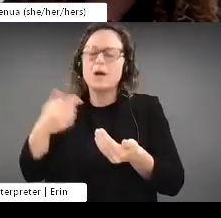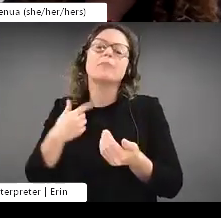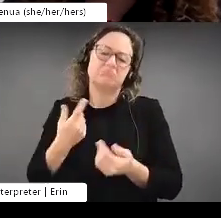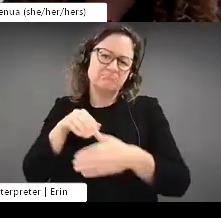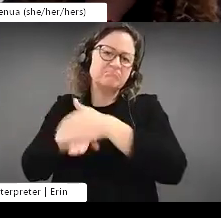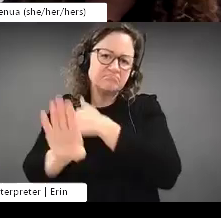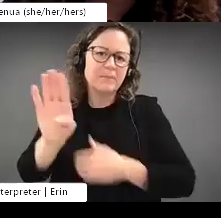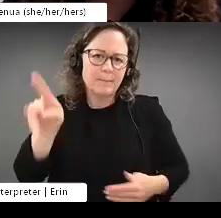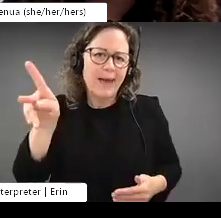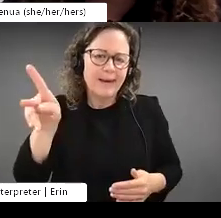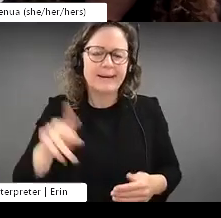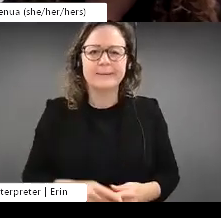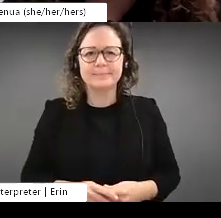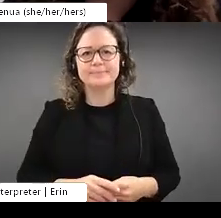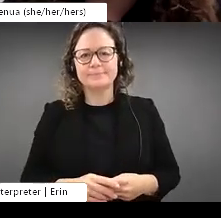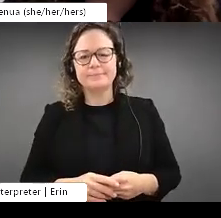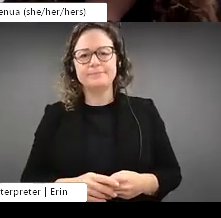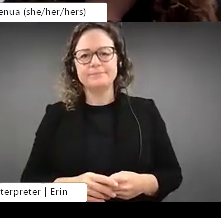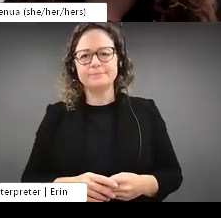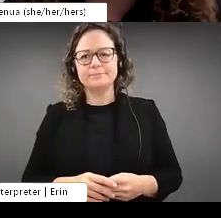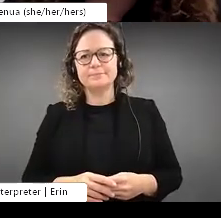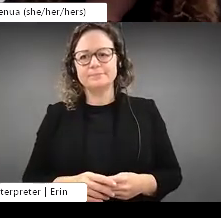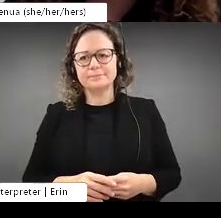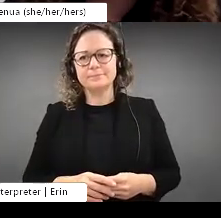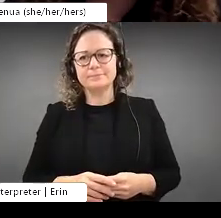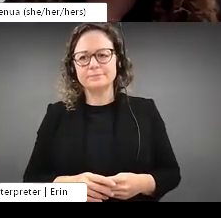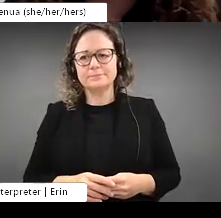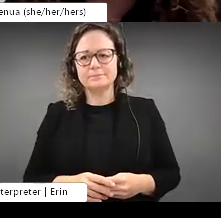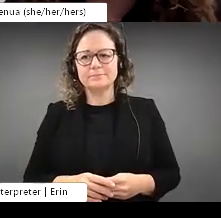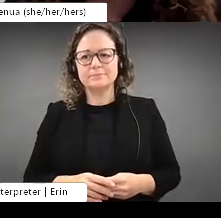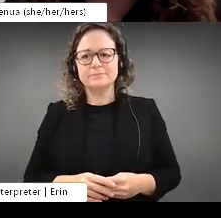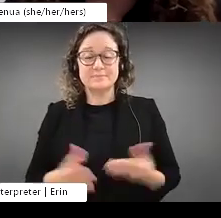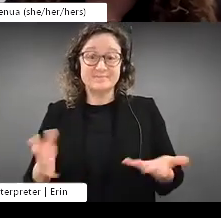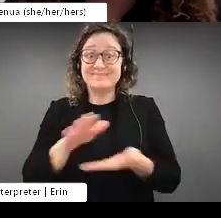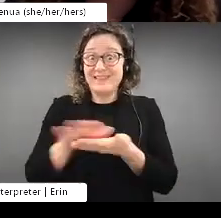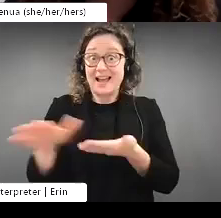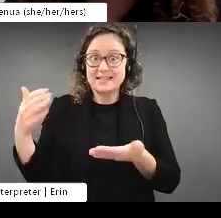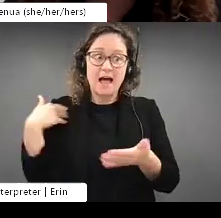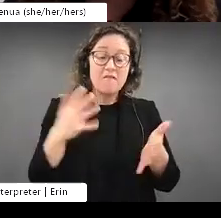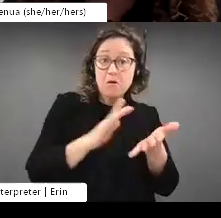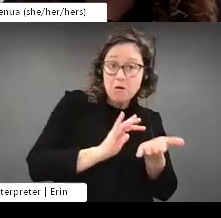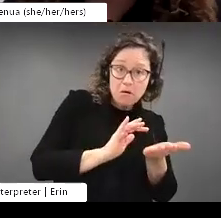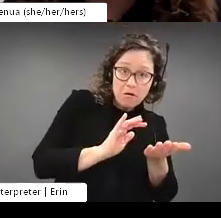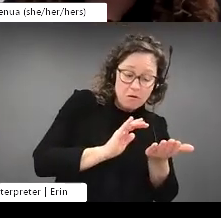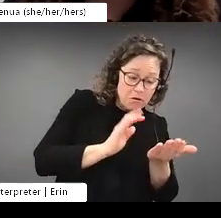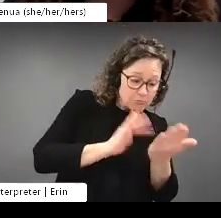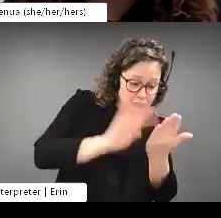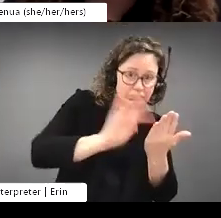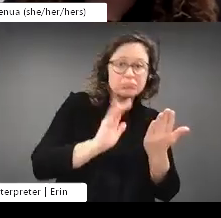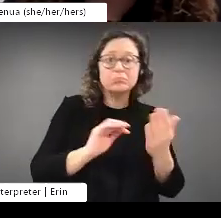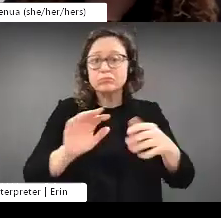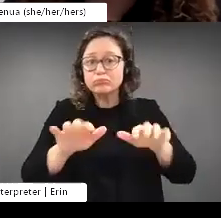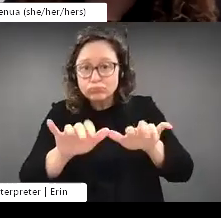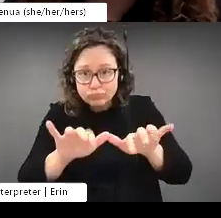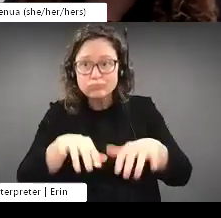are at least there's different options for people to work with, and obviously